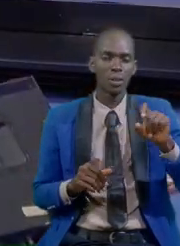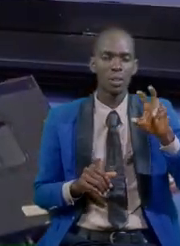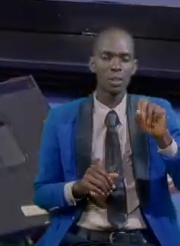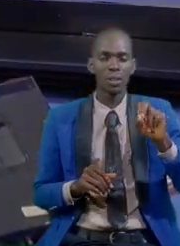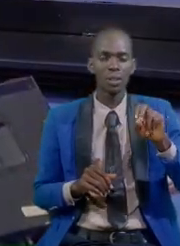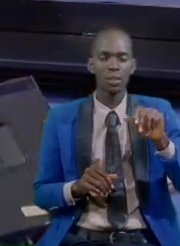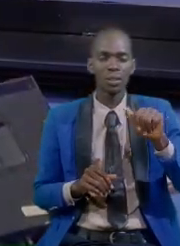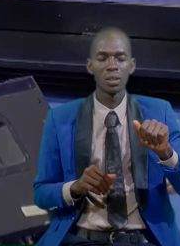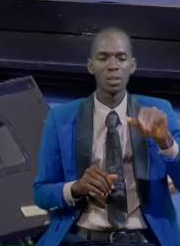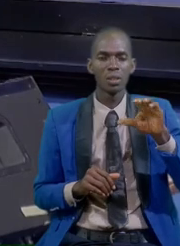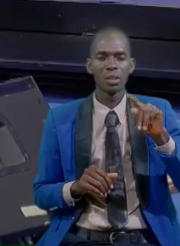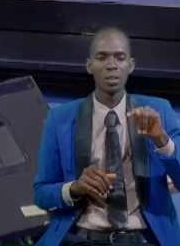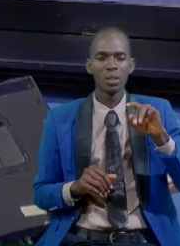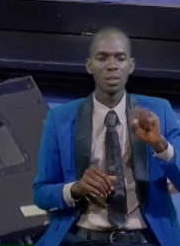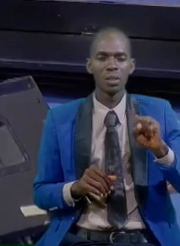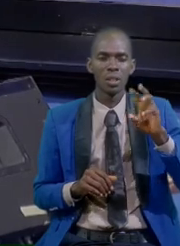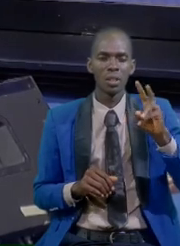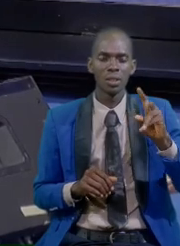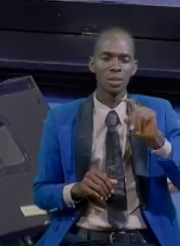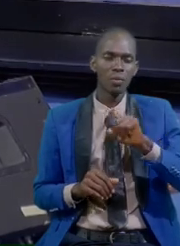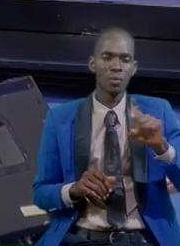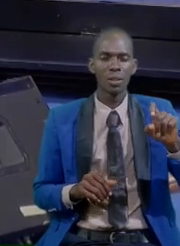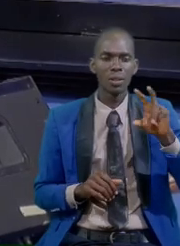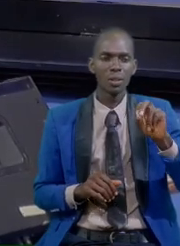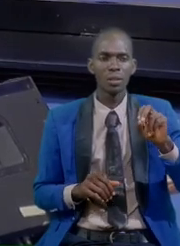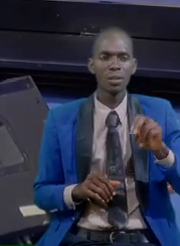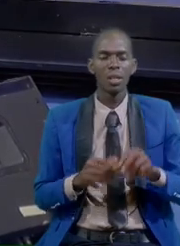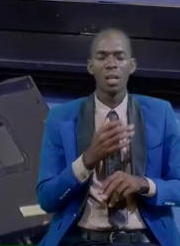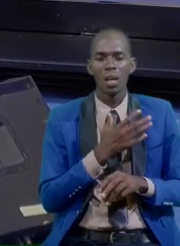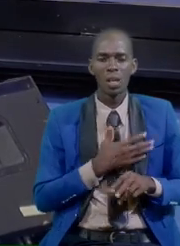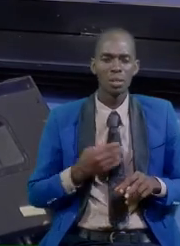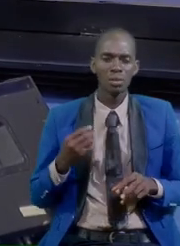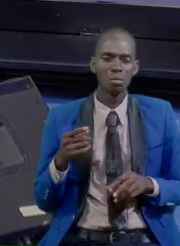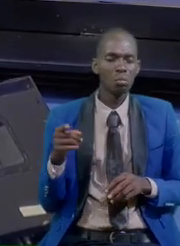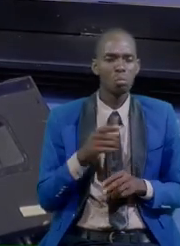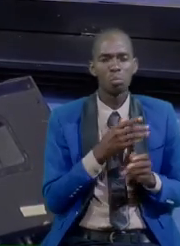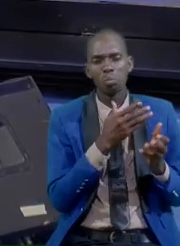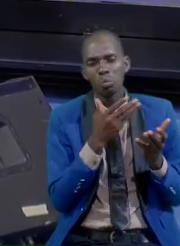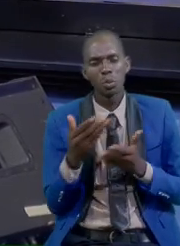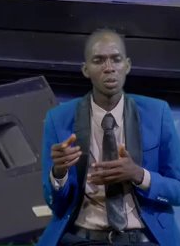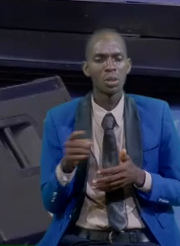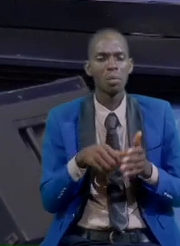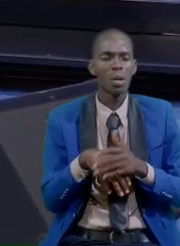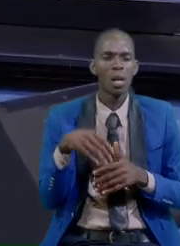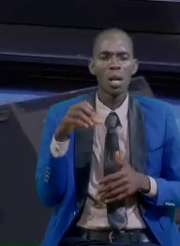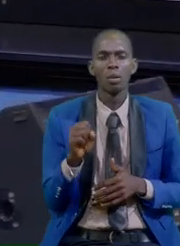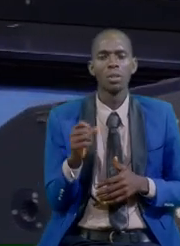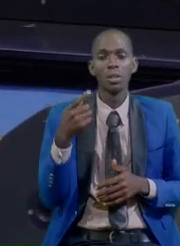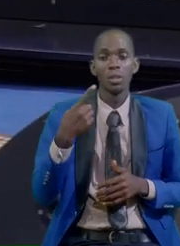Acts chapter 16, verse 30. And he brought them out, the Philippian